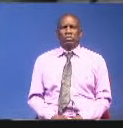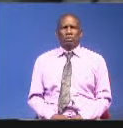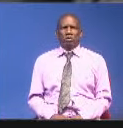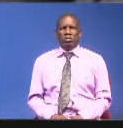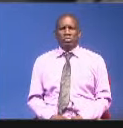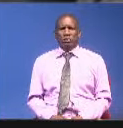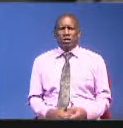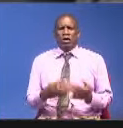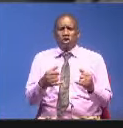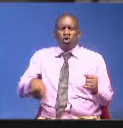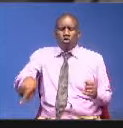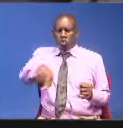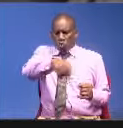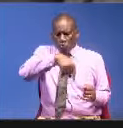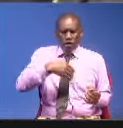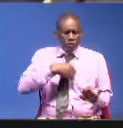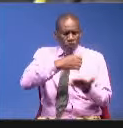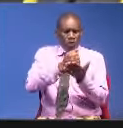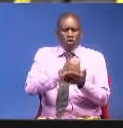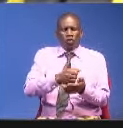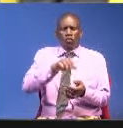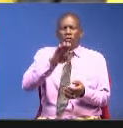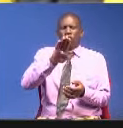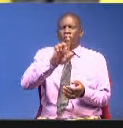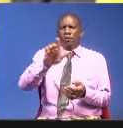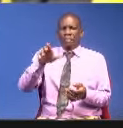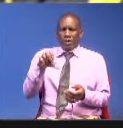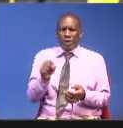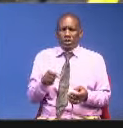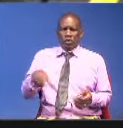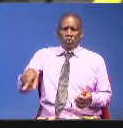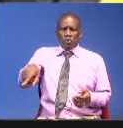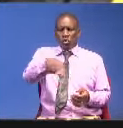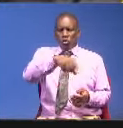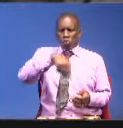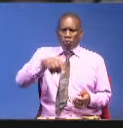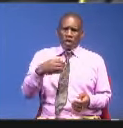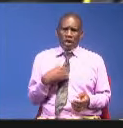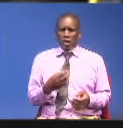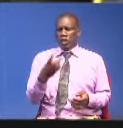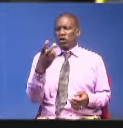Then we have the COP bills. We are in the 2020